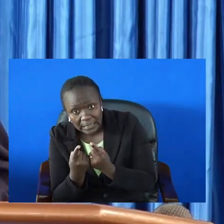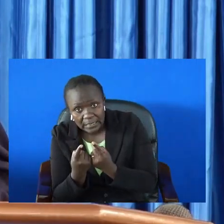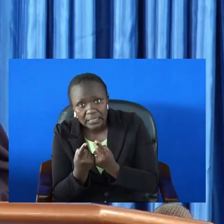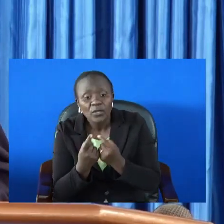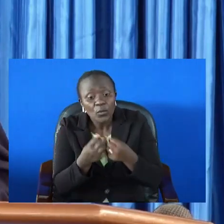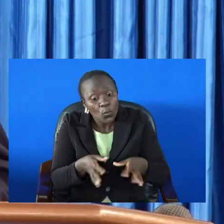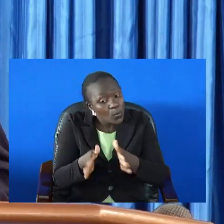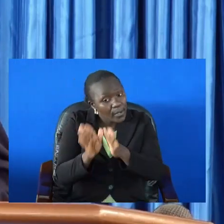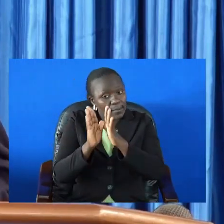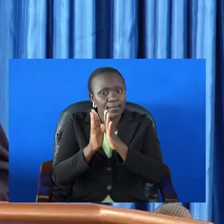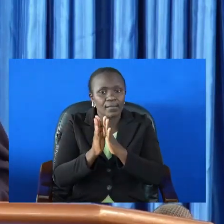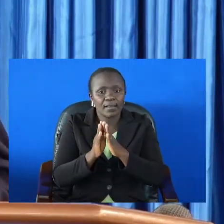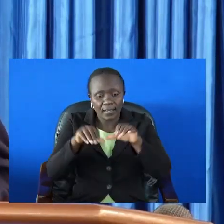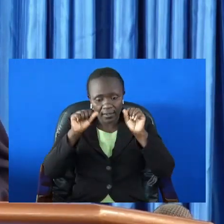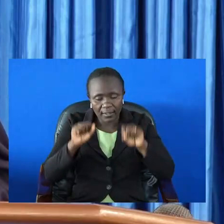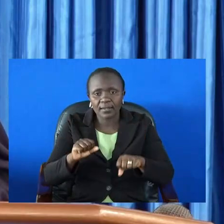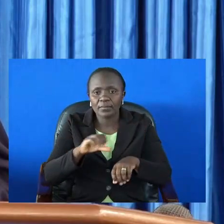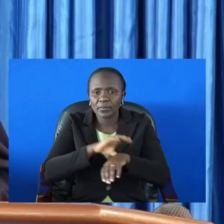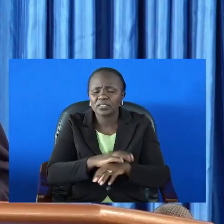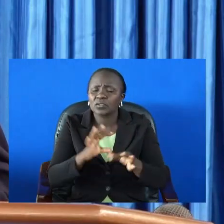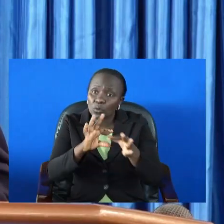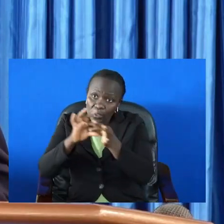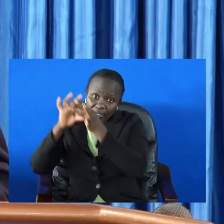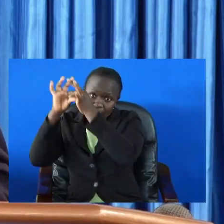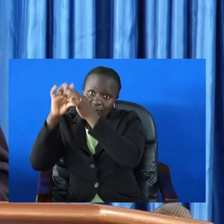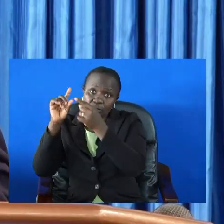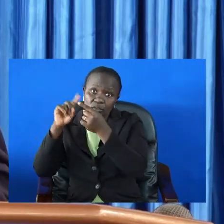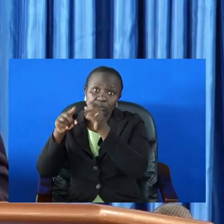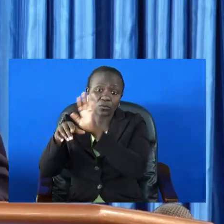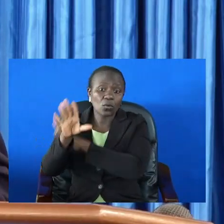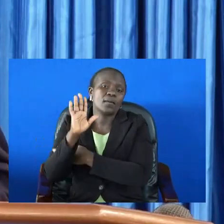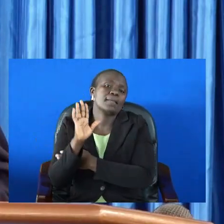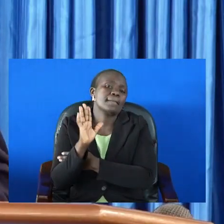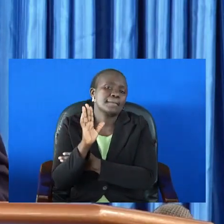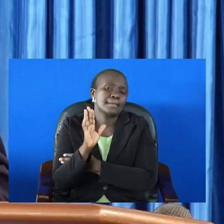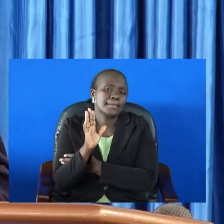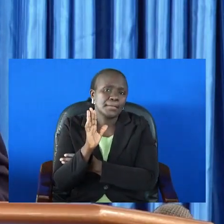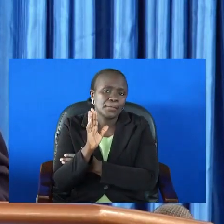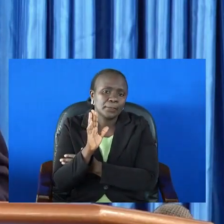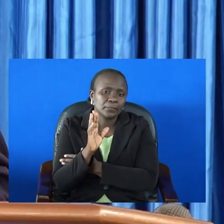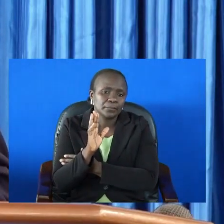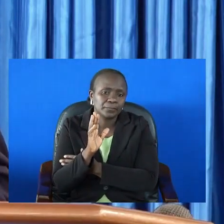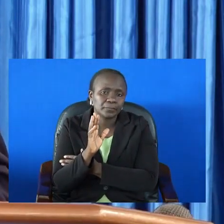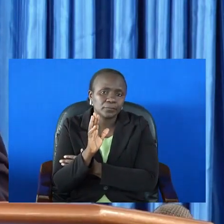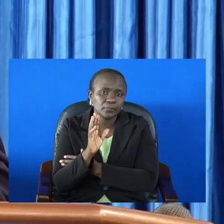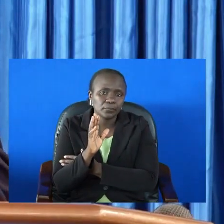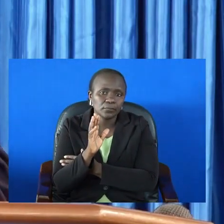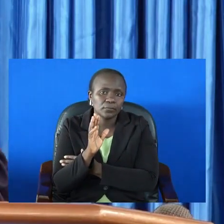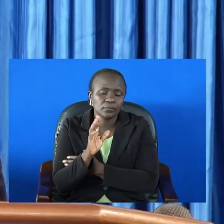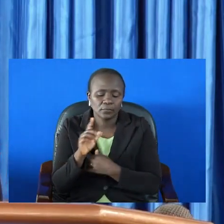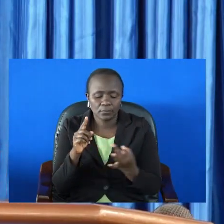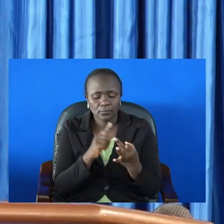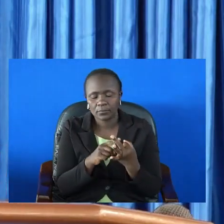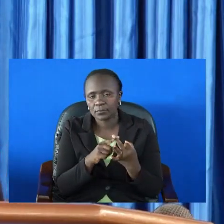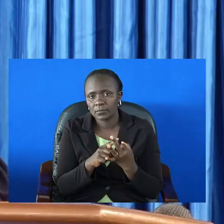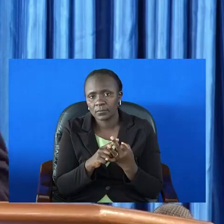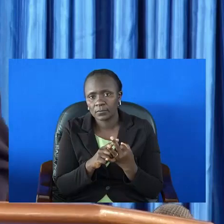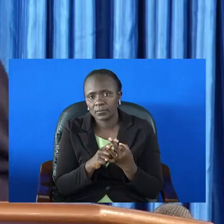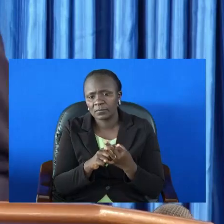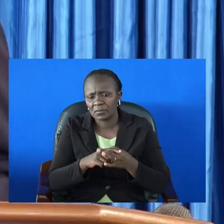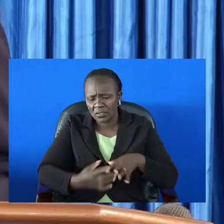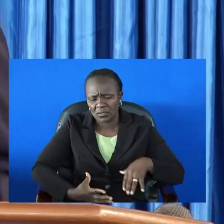the way that can get you connected to your destiny. The third thing is